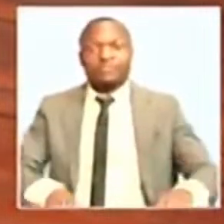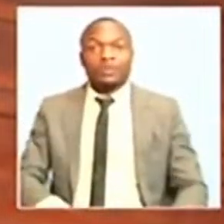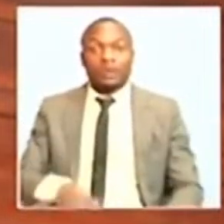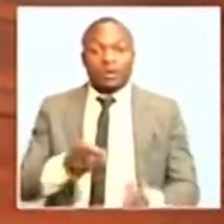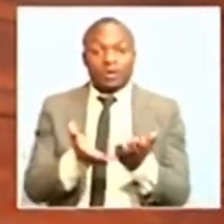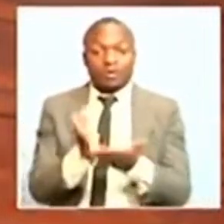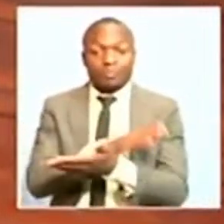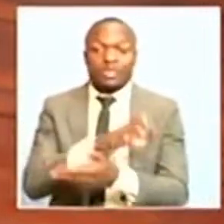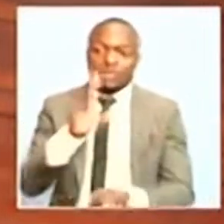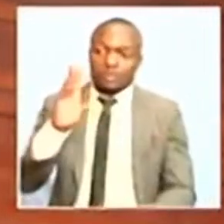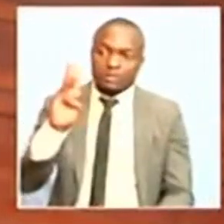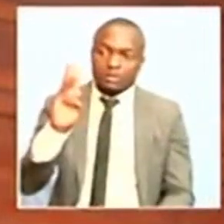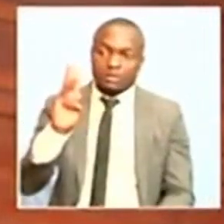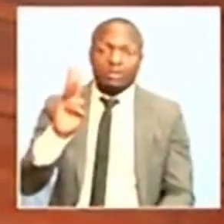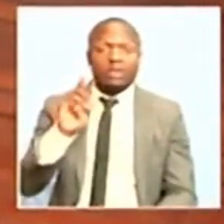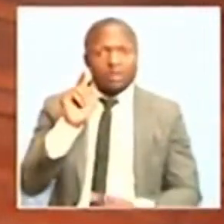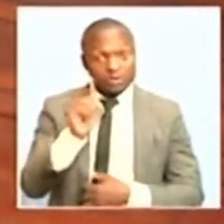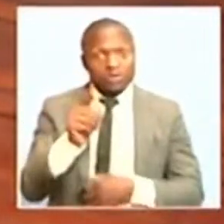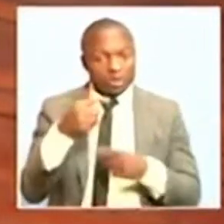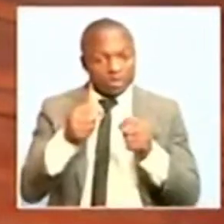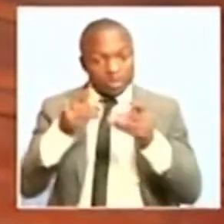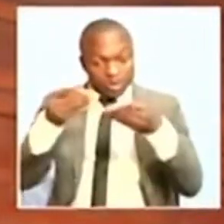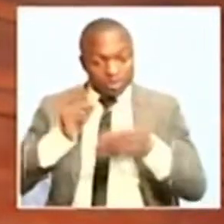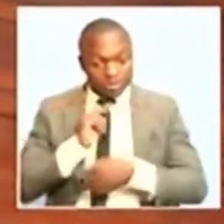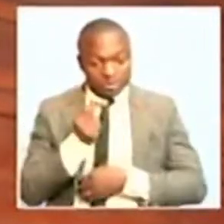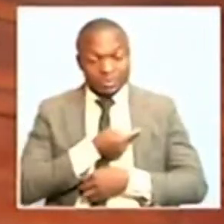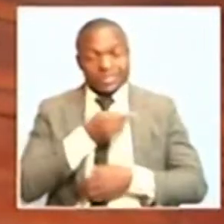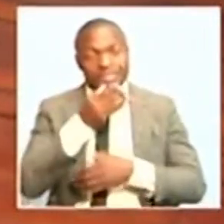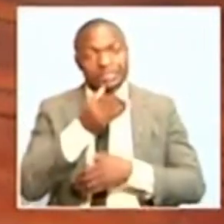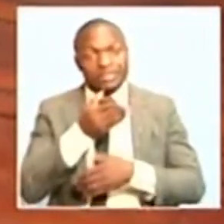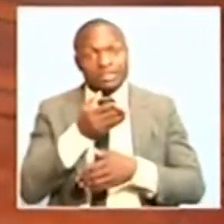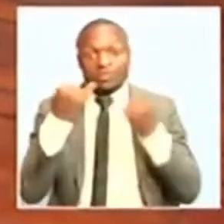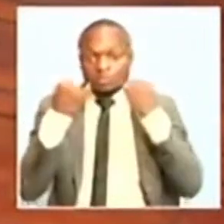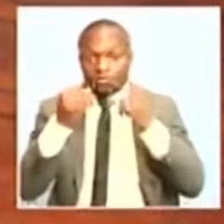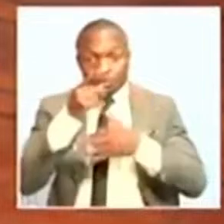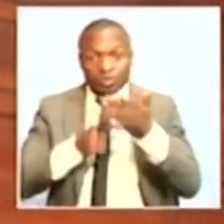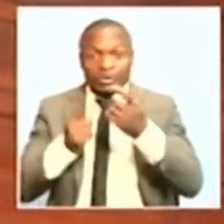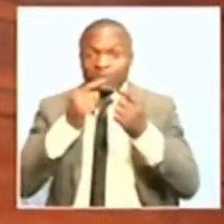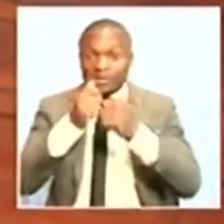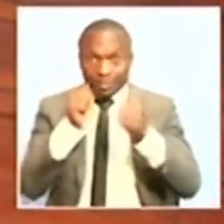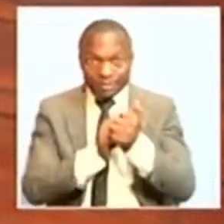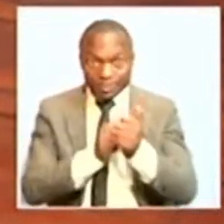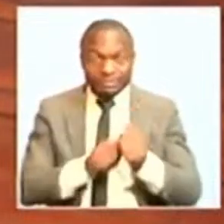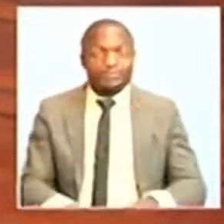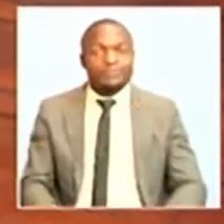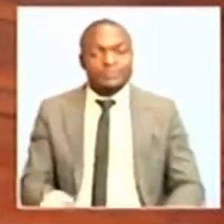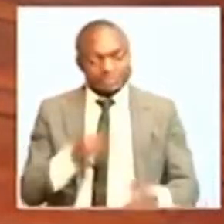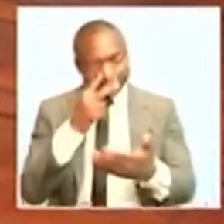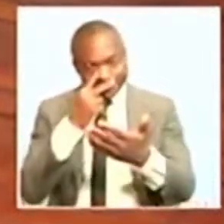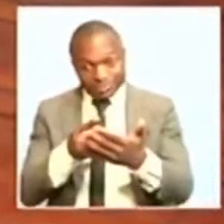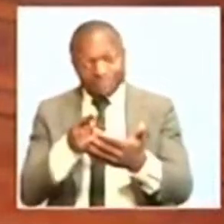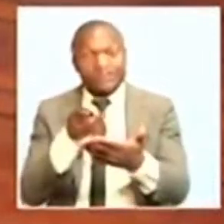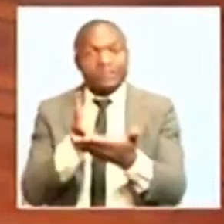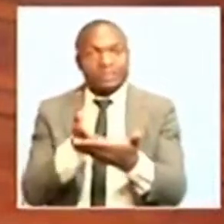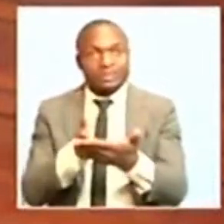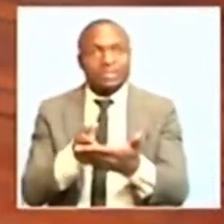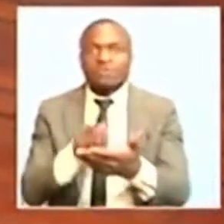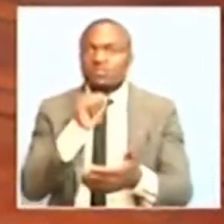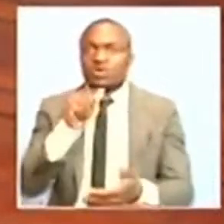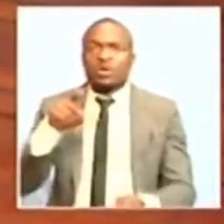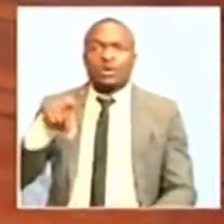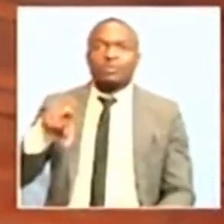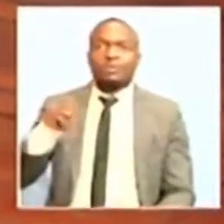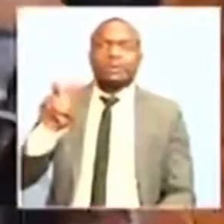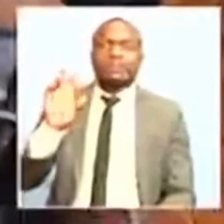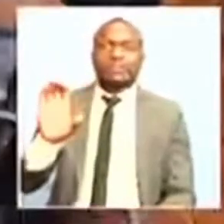16. Because you are trying to give us some insight of what we are talking about. When we look at this... No, not the PVC, sorry.